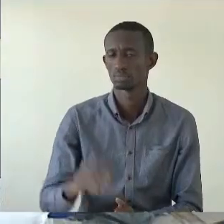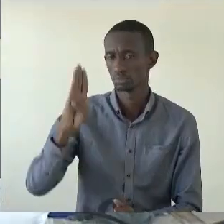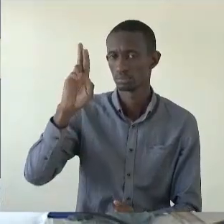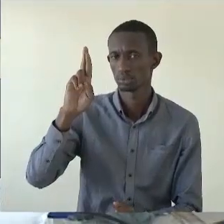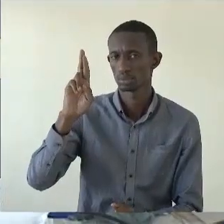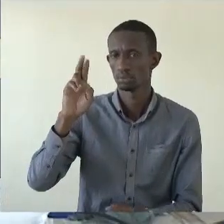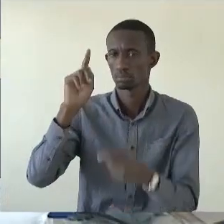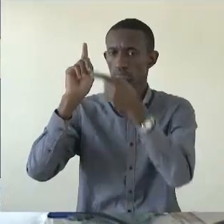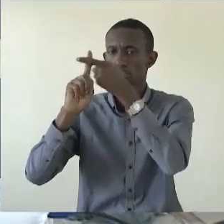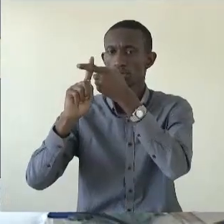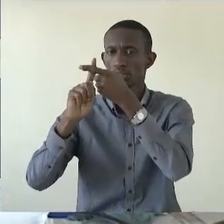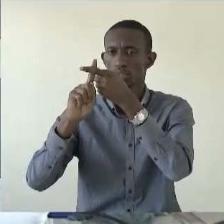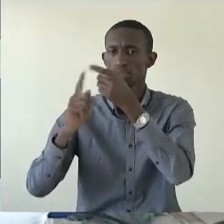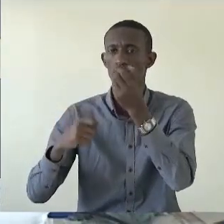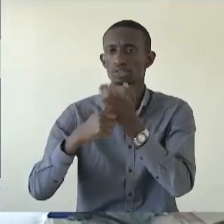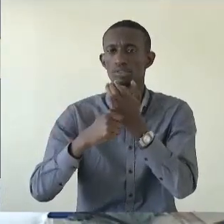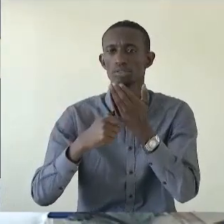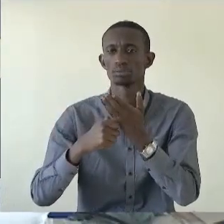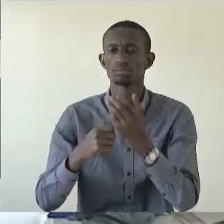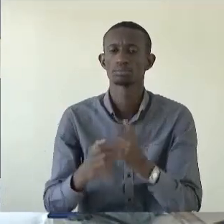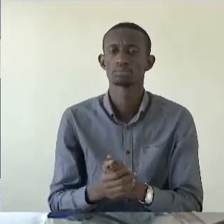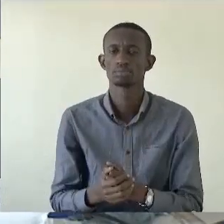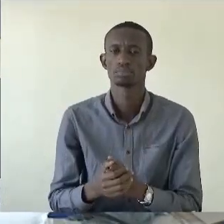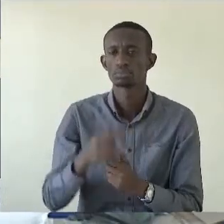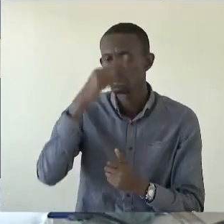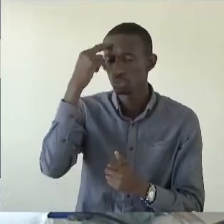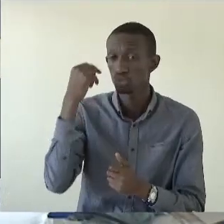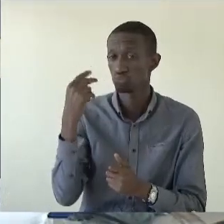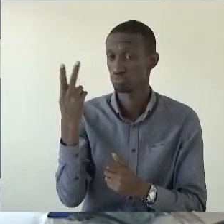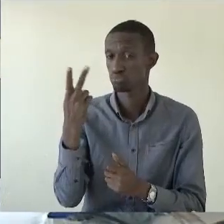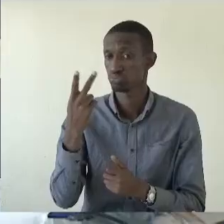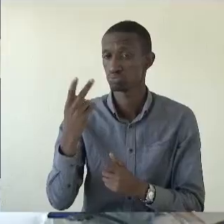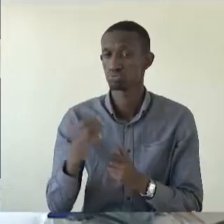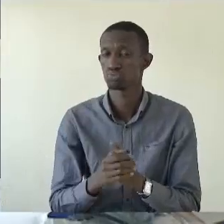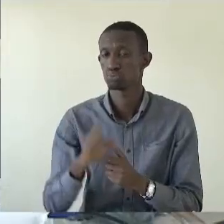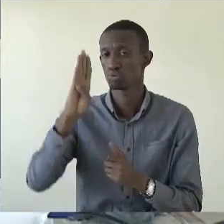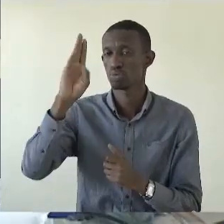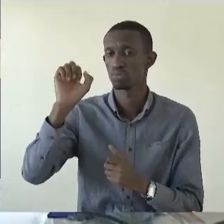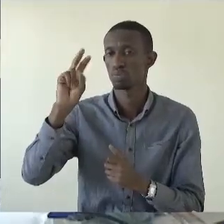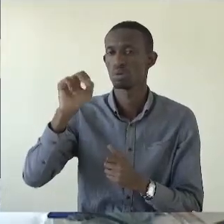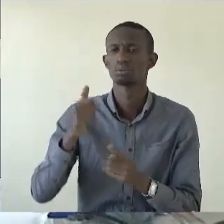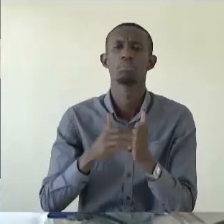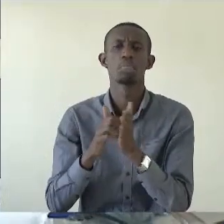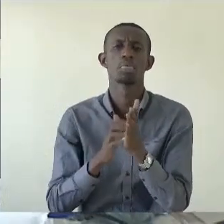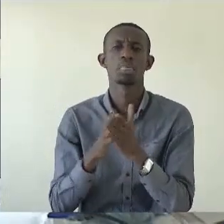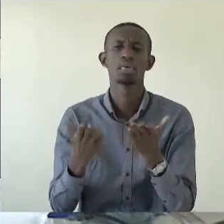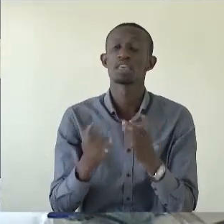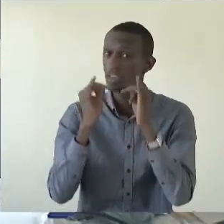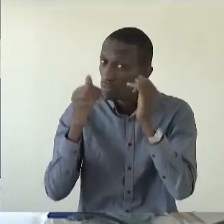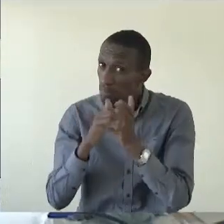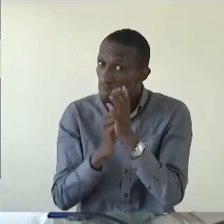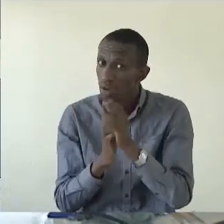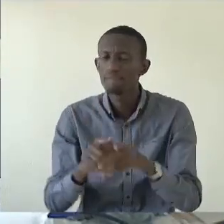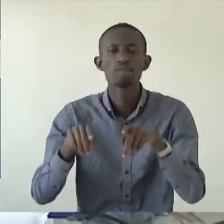bromide with a positive charge because this bond weakens. And then as it weakens, the bond breaks